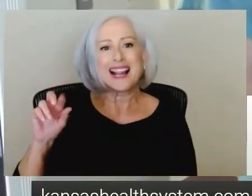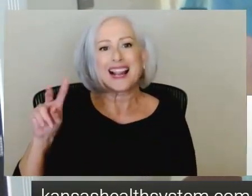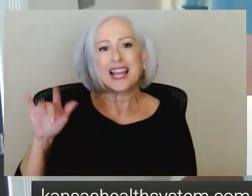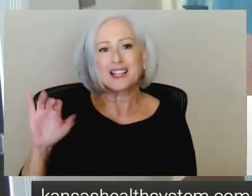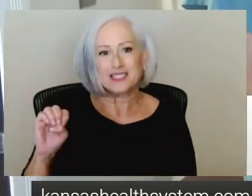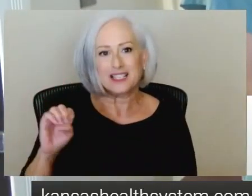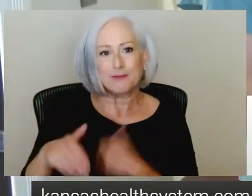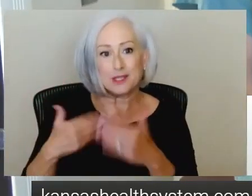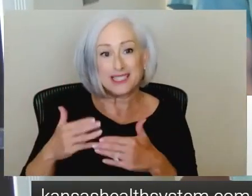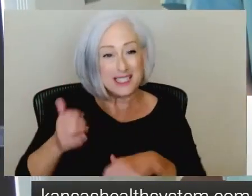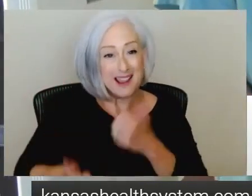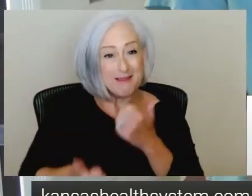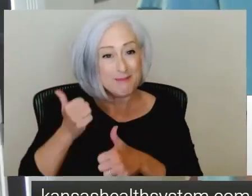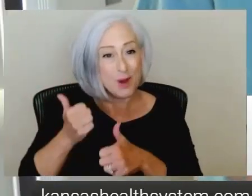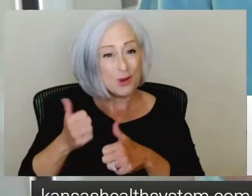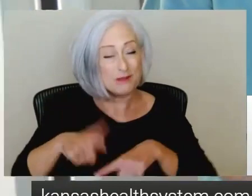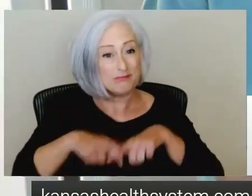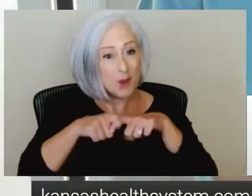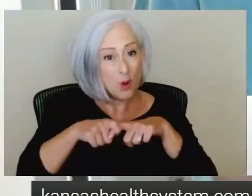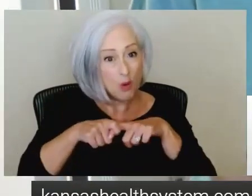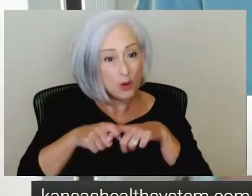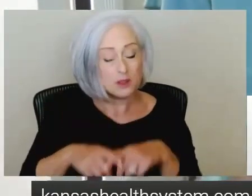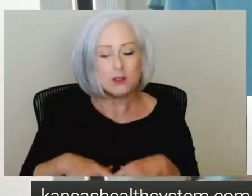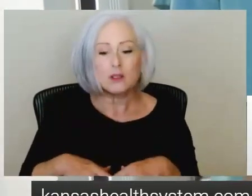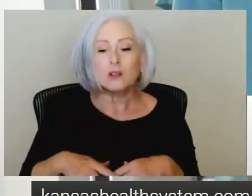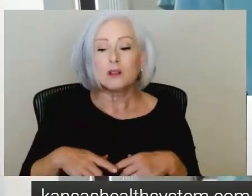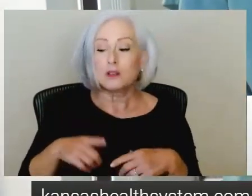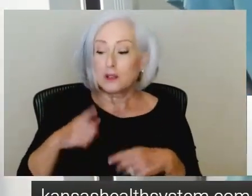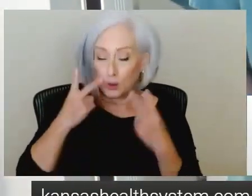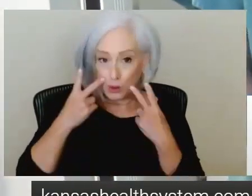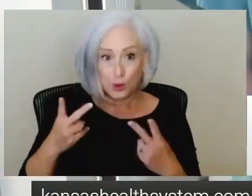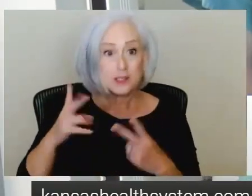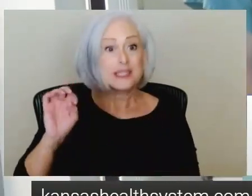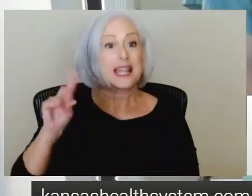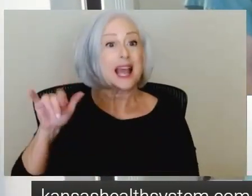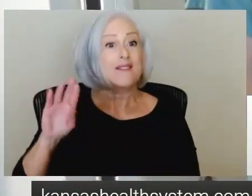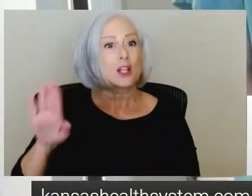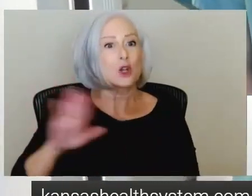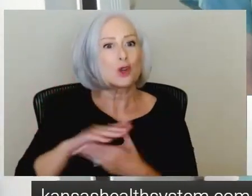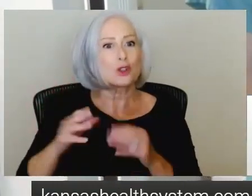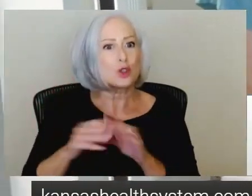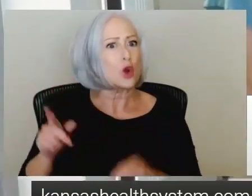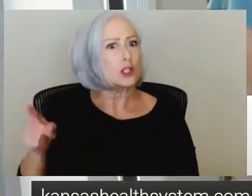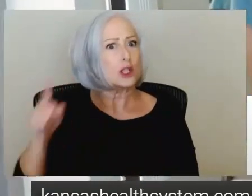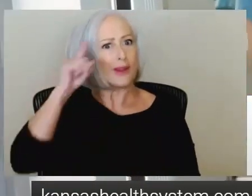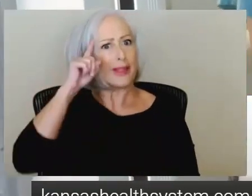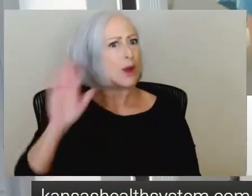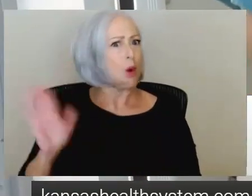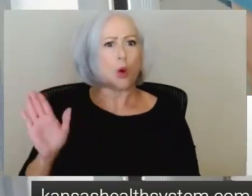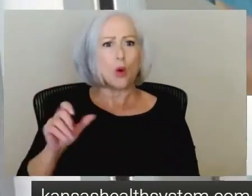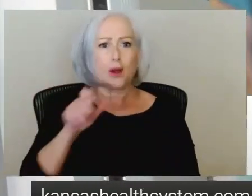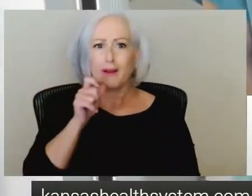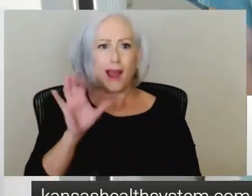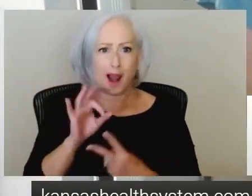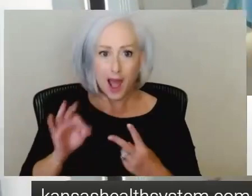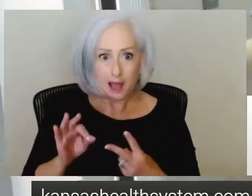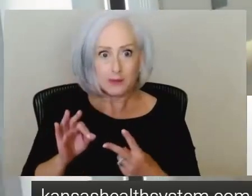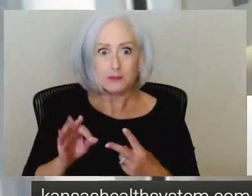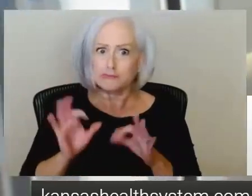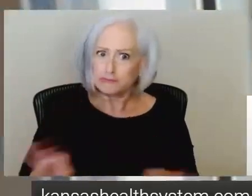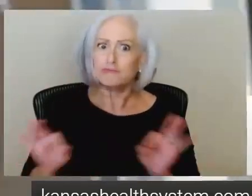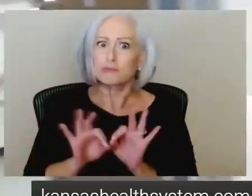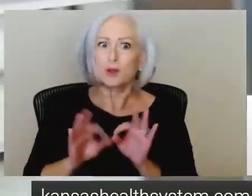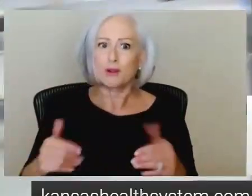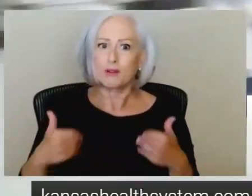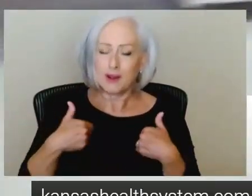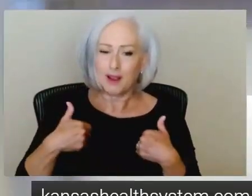hold. But as you're about to see, once you see Evelyn's story, I'm sure she wouldn't feel it was elective. It's so life-changing. Yes.